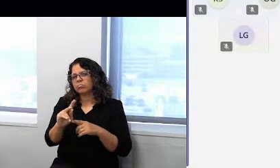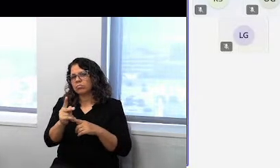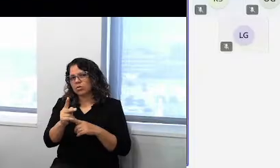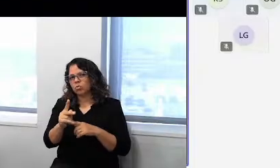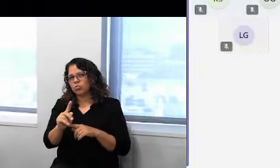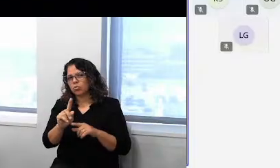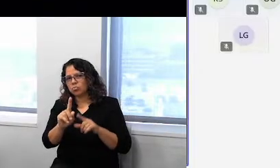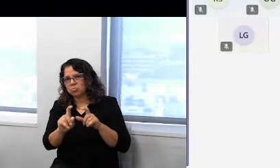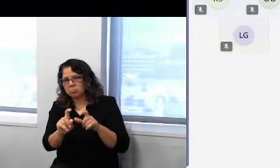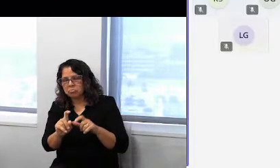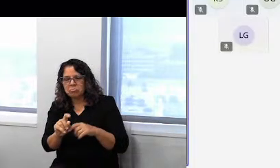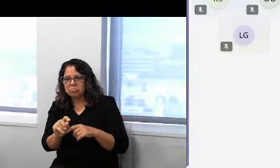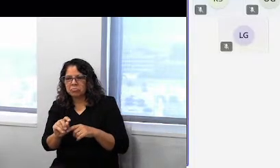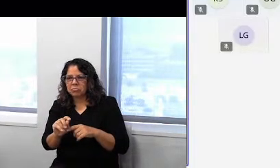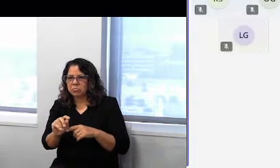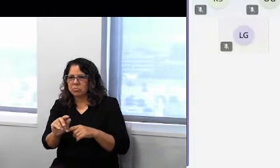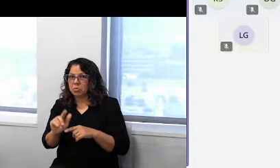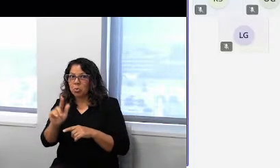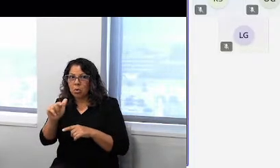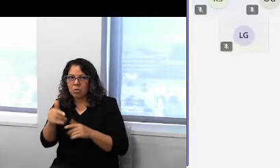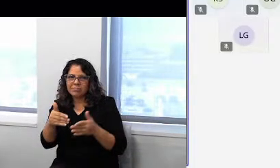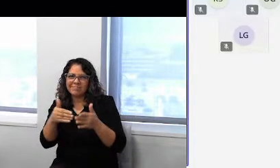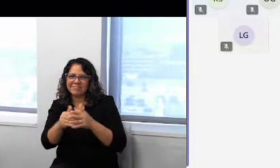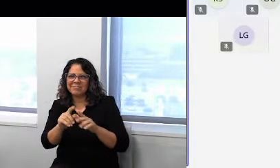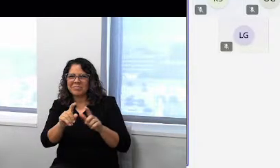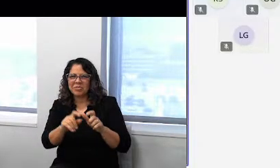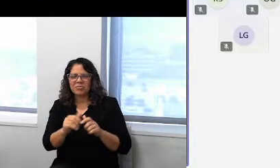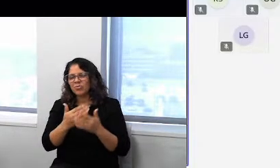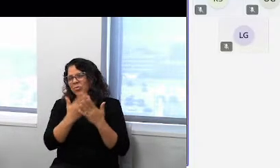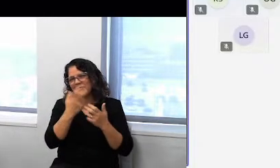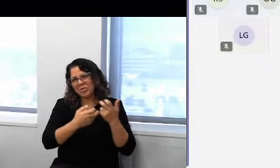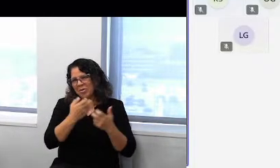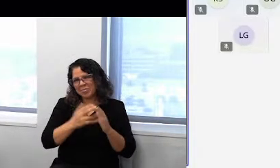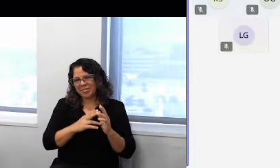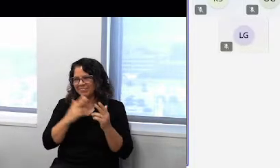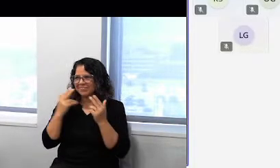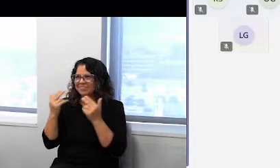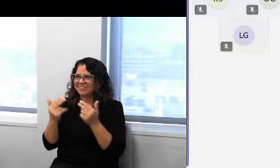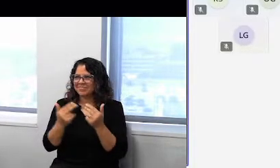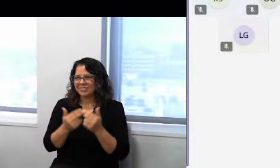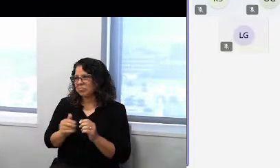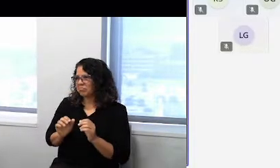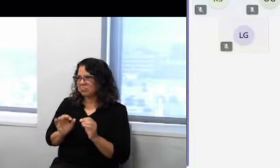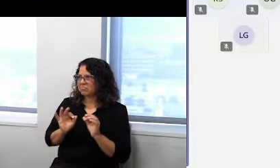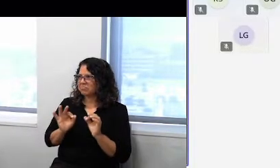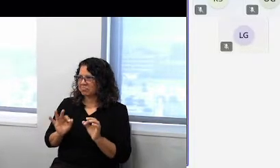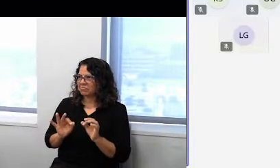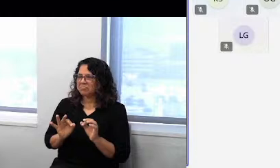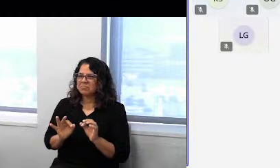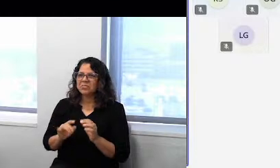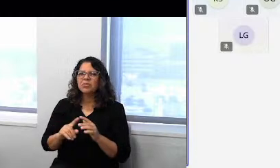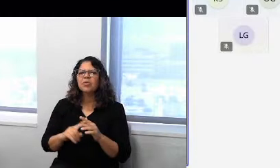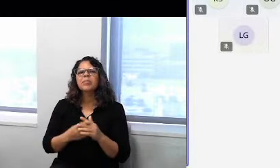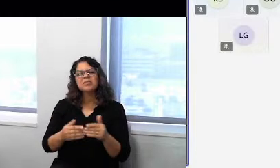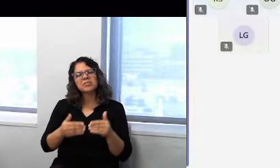preference. We're finished up here. So Mr. Brady, get going. Would you please? Thank you. I'm already behind.